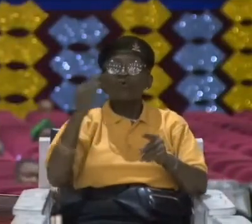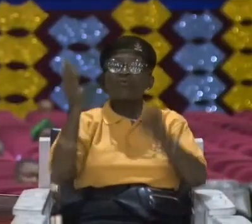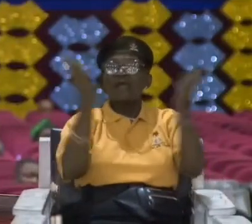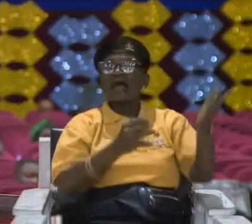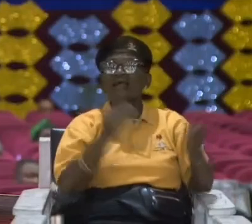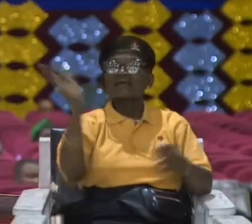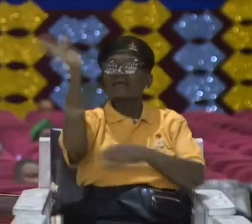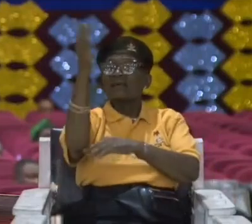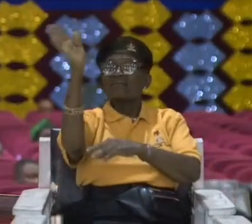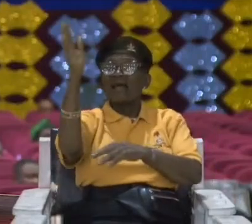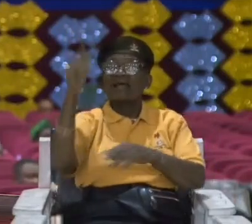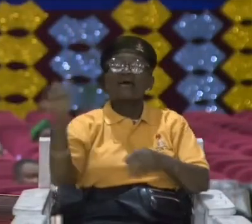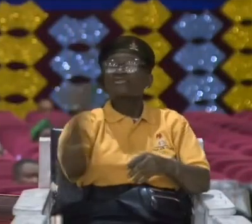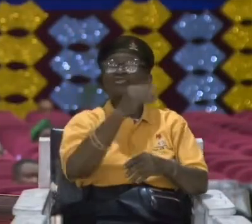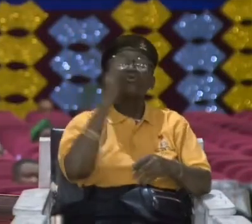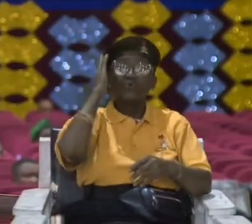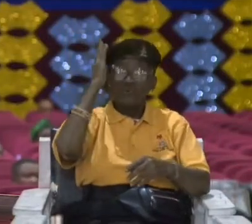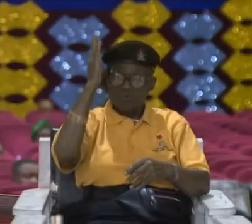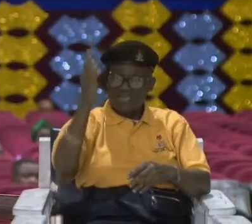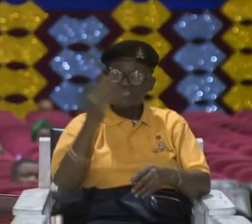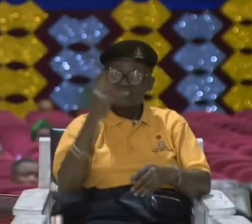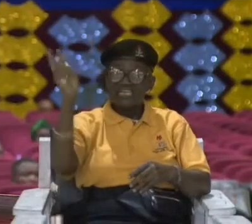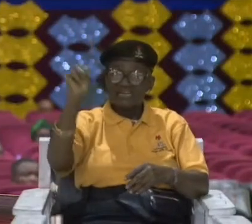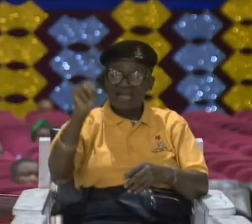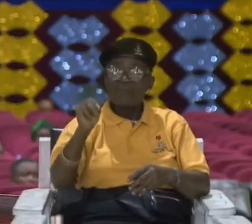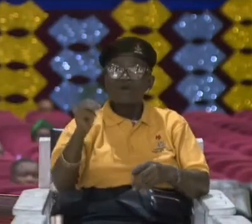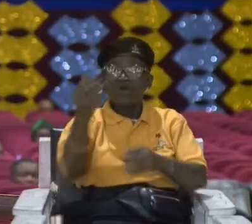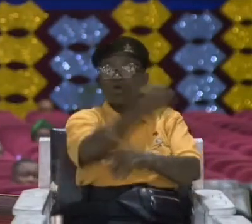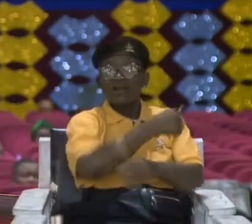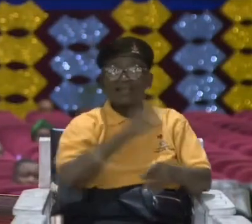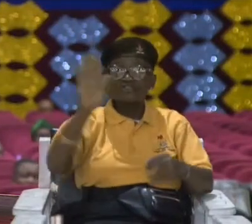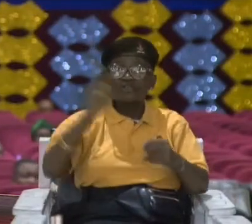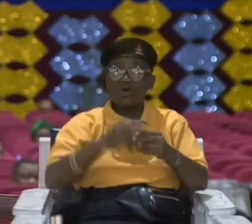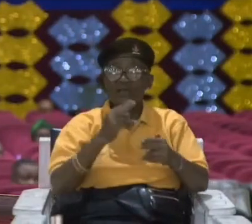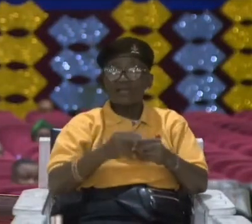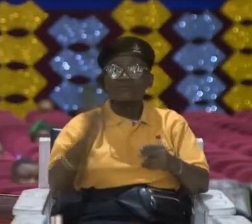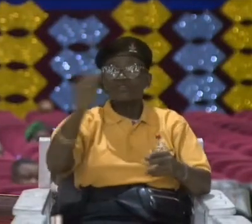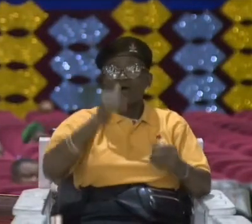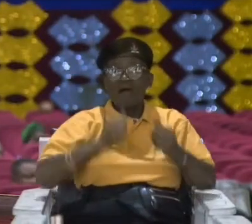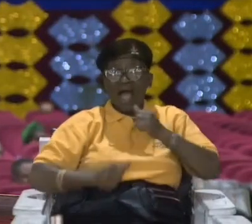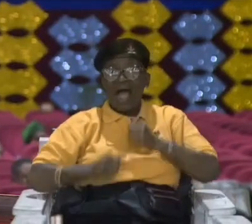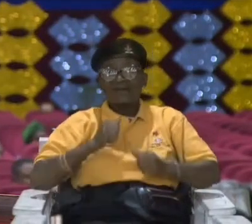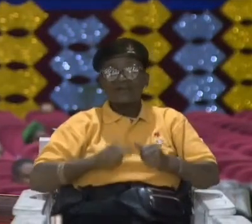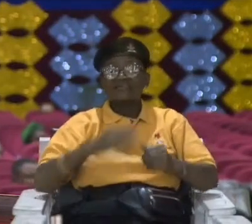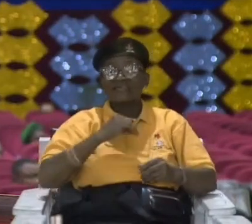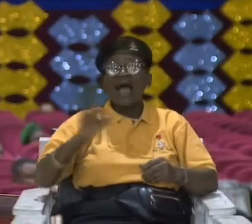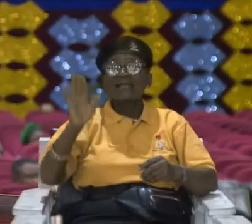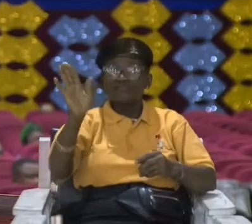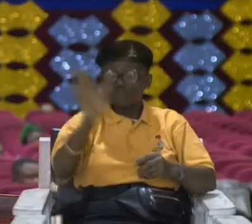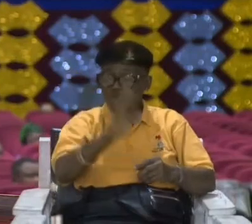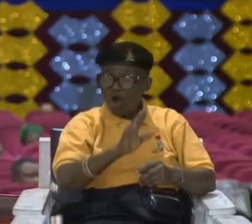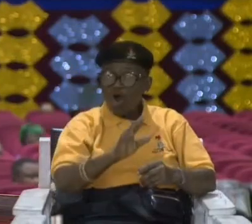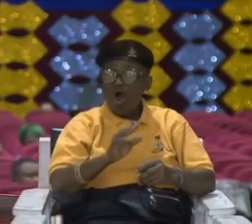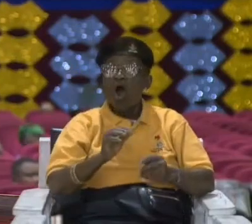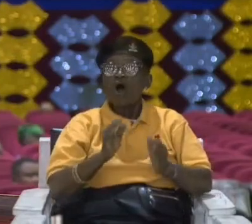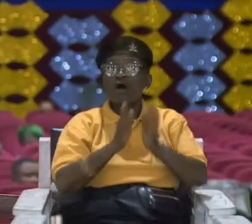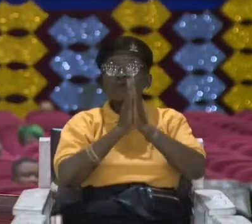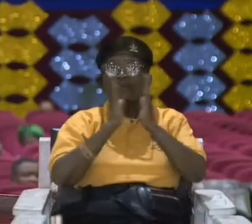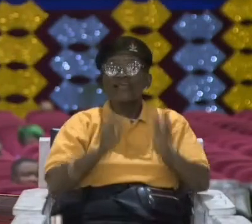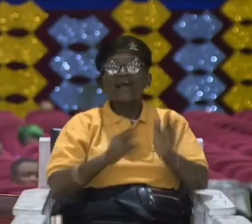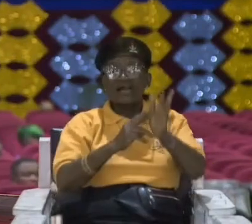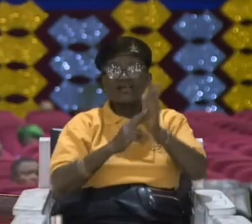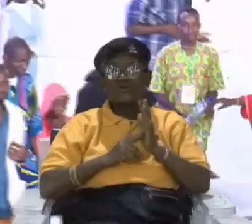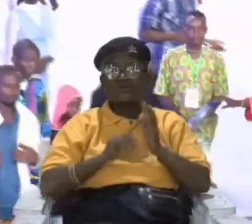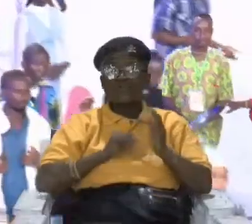names, your address, and your prayer requests. And I promise you, from now on, I'll be praying for you. God bless